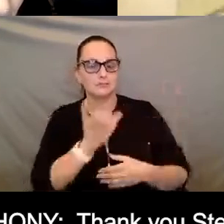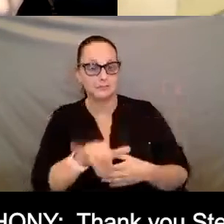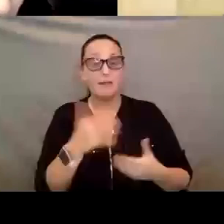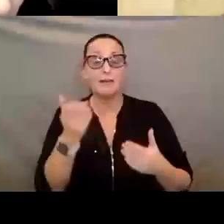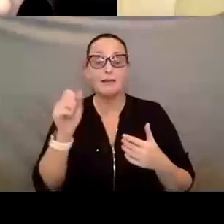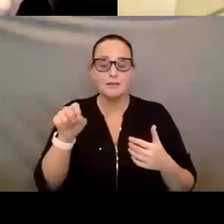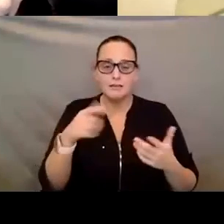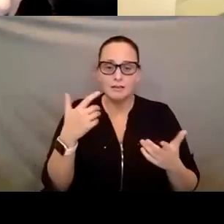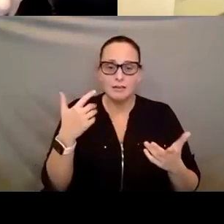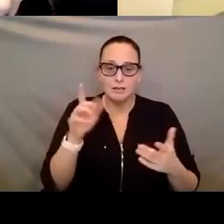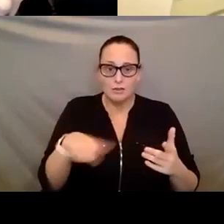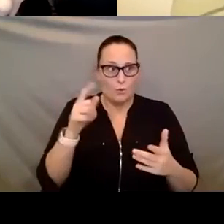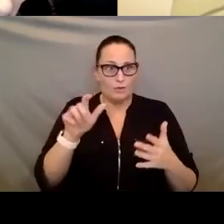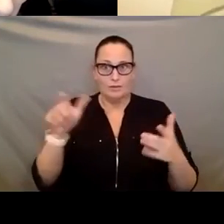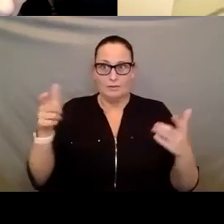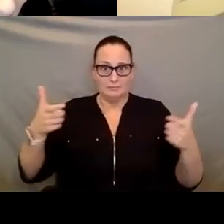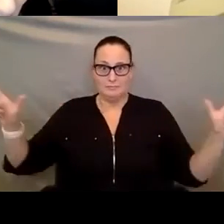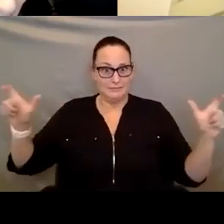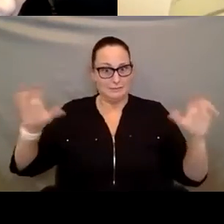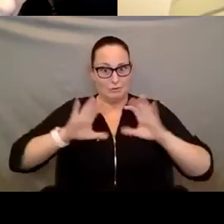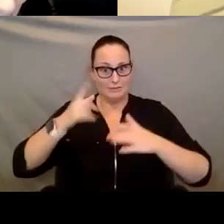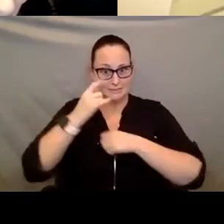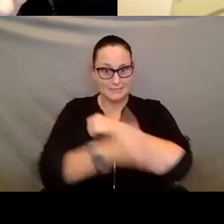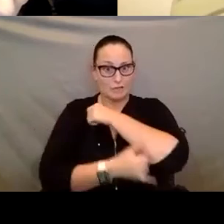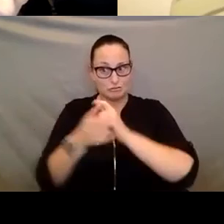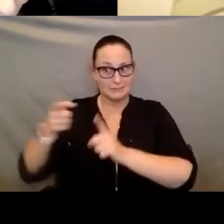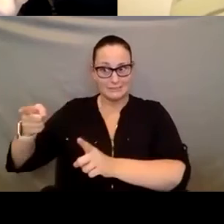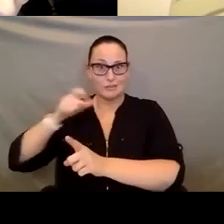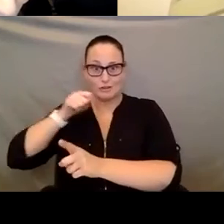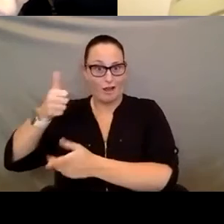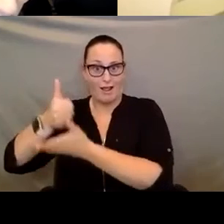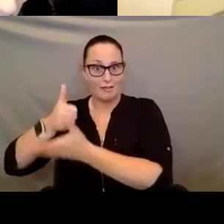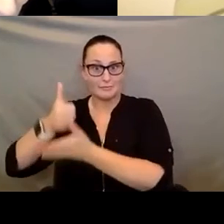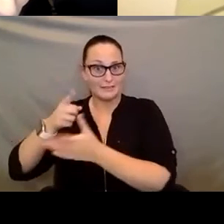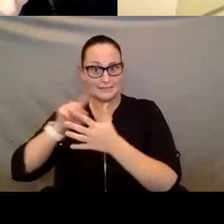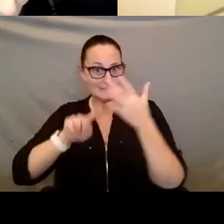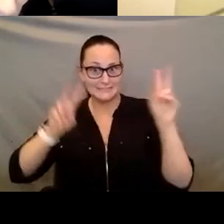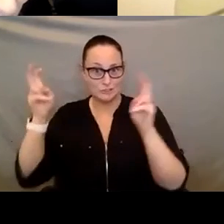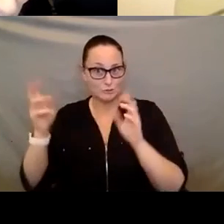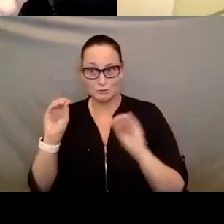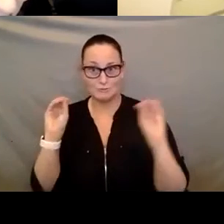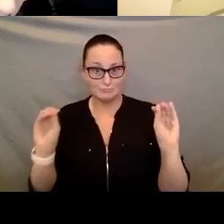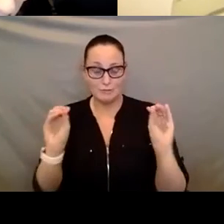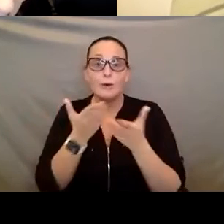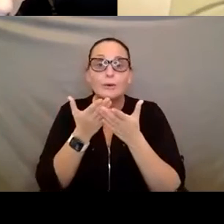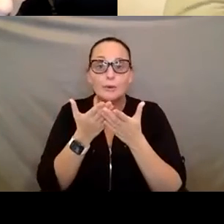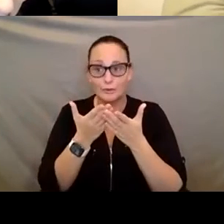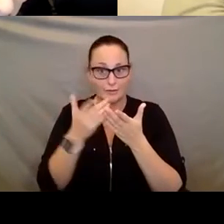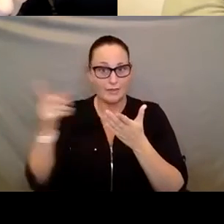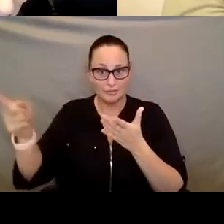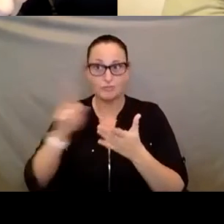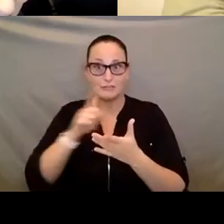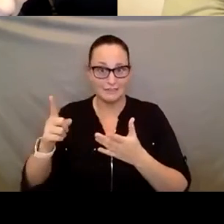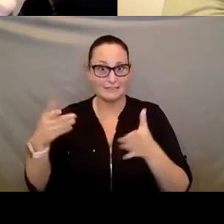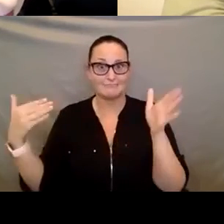are, the only other major party in this country is not helping out in these issues at all, and they are actively working against it.